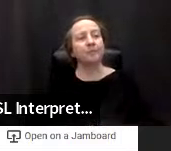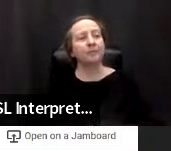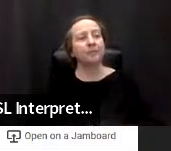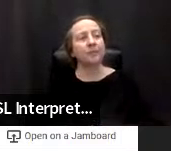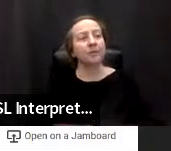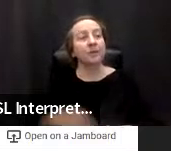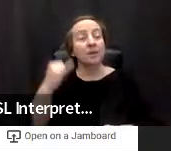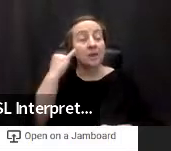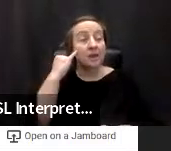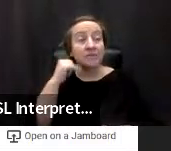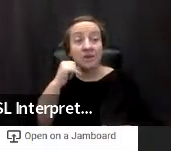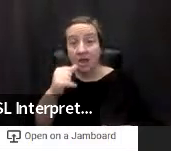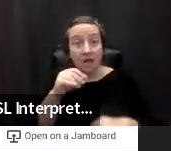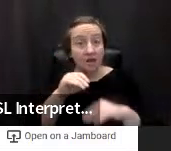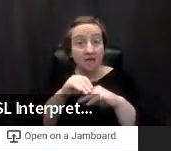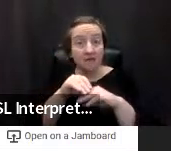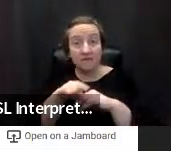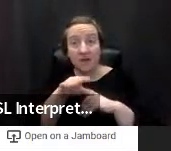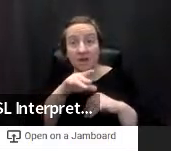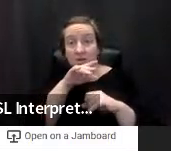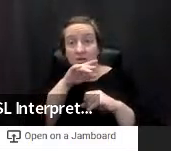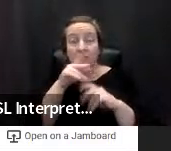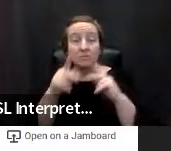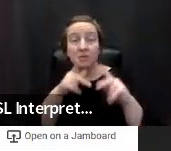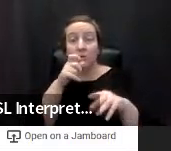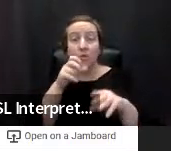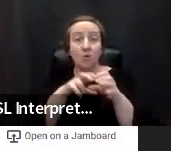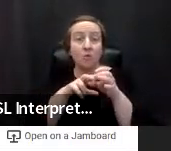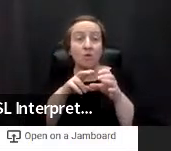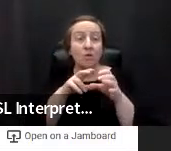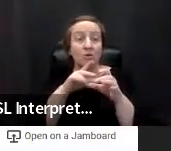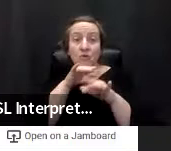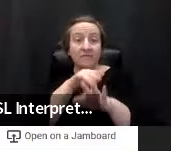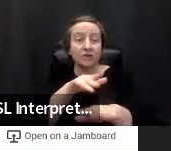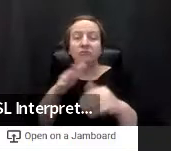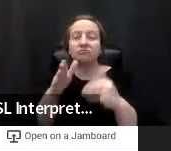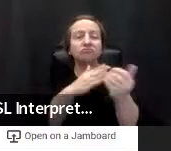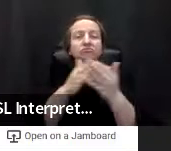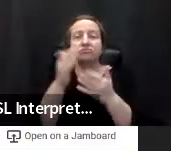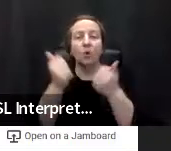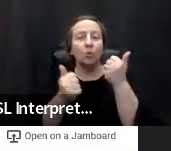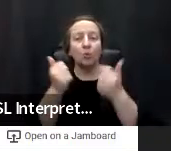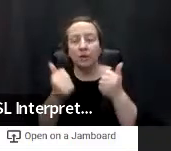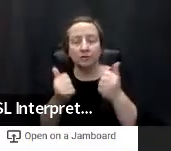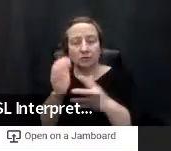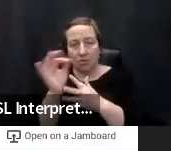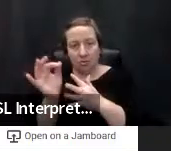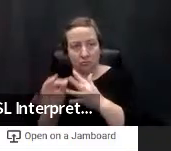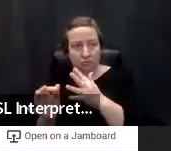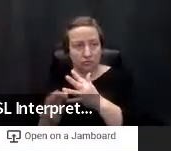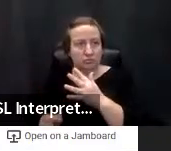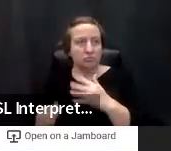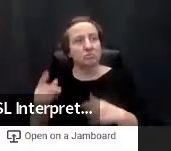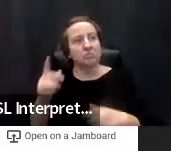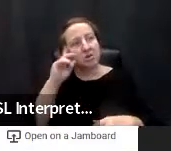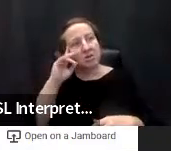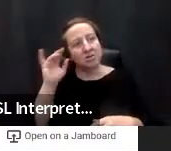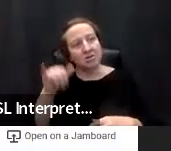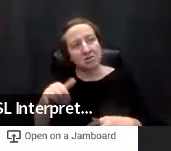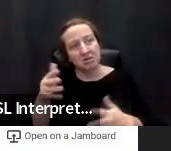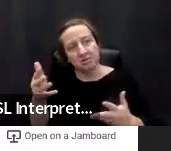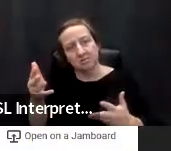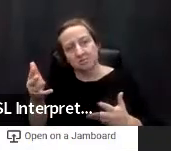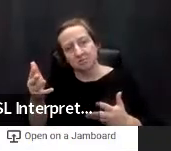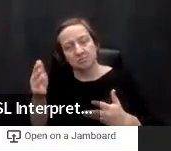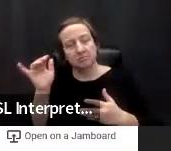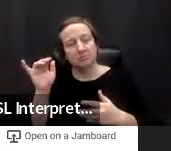As long as it's not impacting the river users, it does not matter what option is chosen. I think that also that